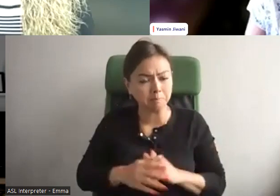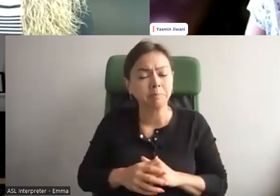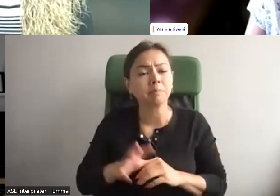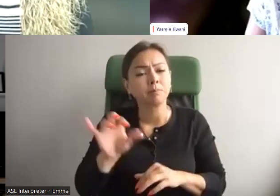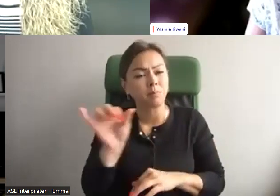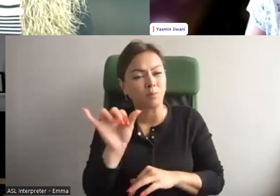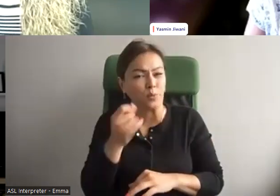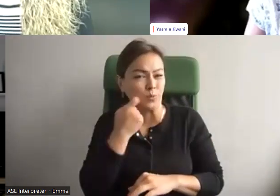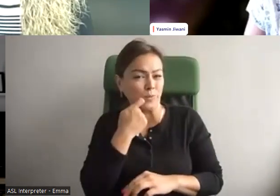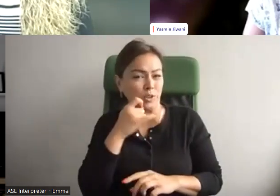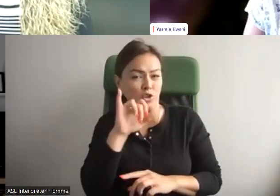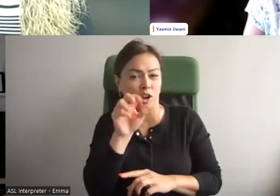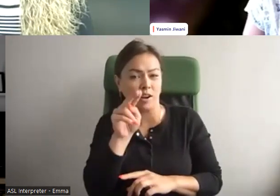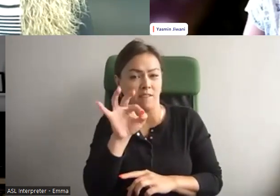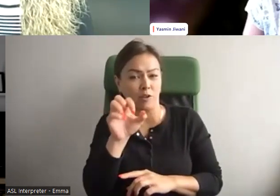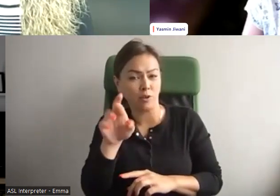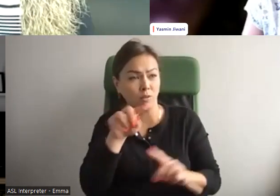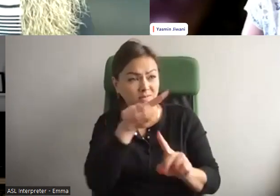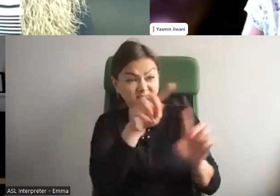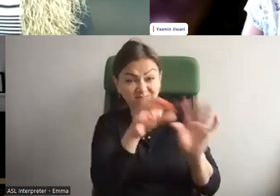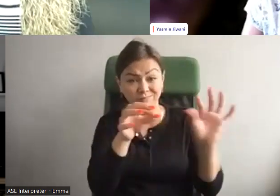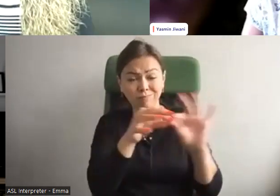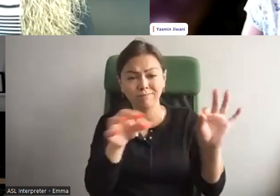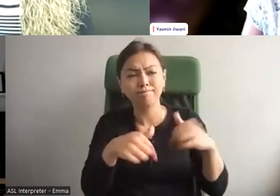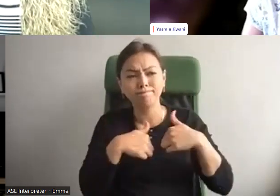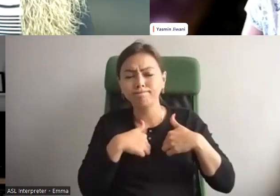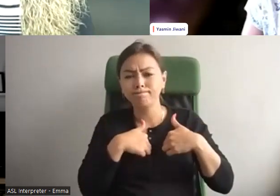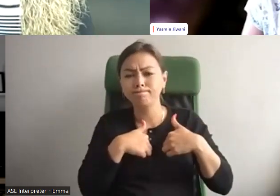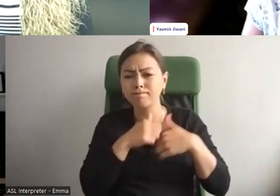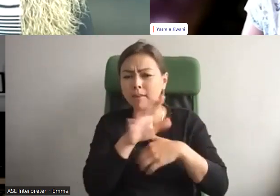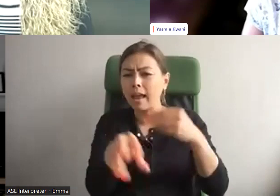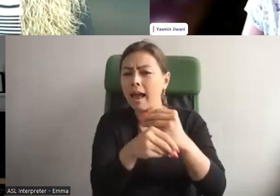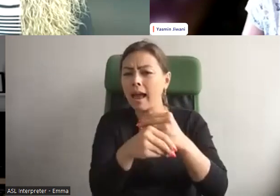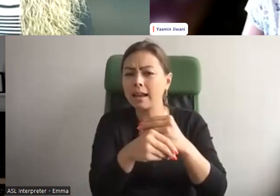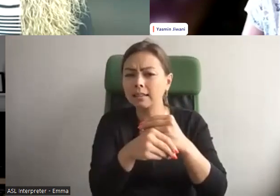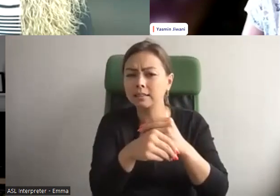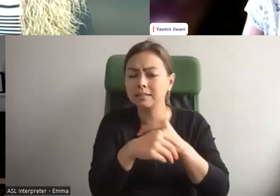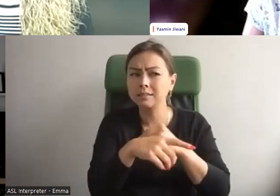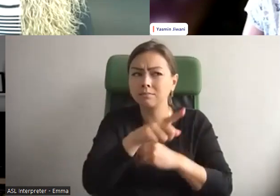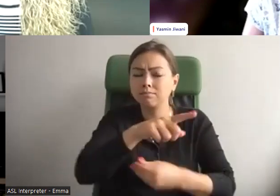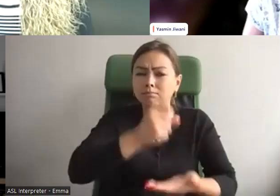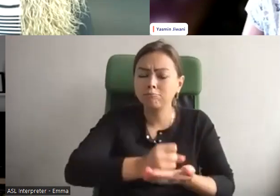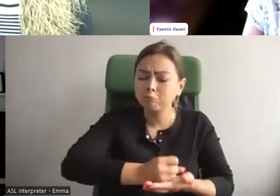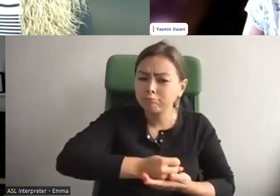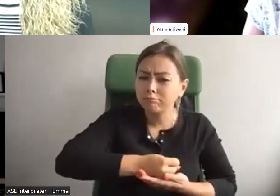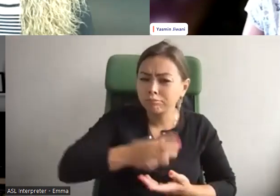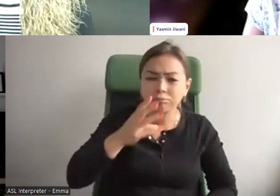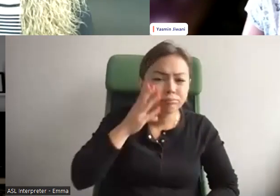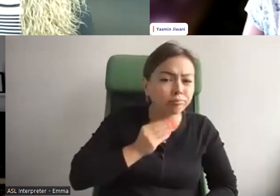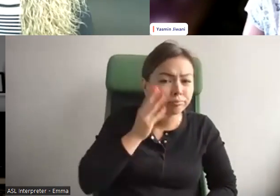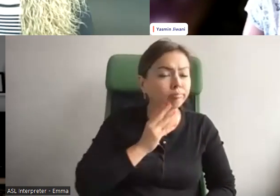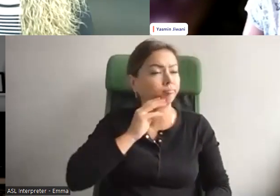Jennifer was saying, because it's so much of what that rich experience, I mean, that firsthand